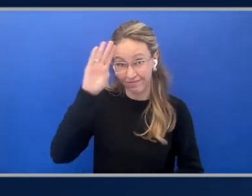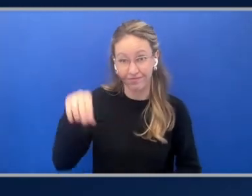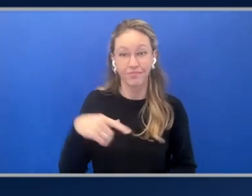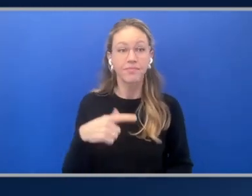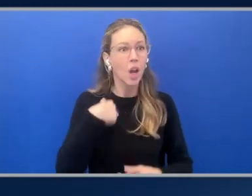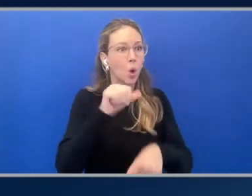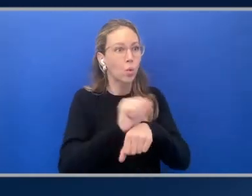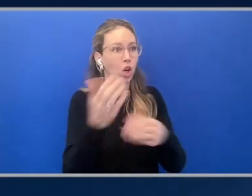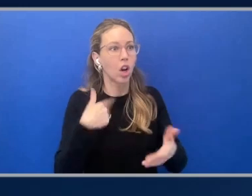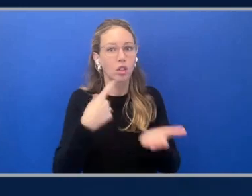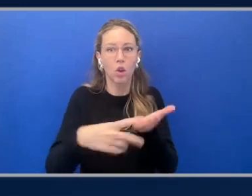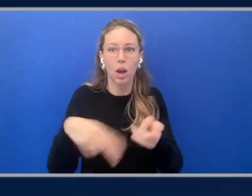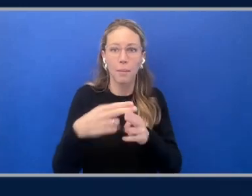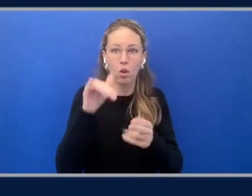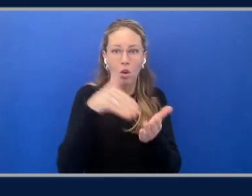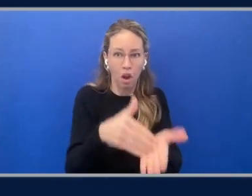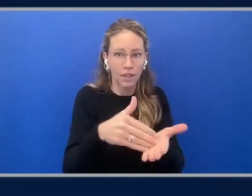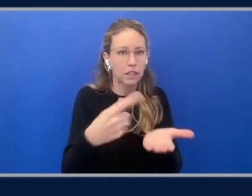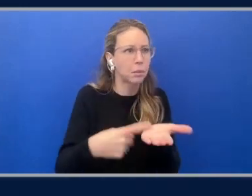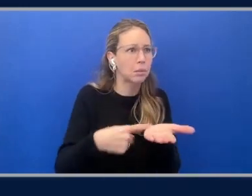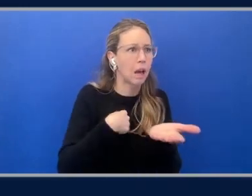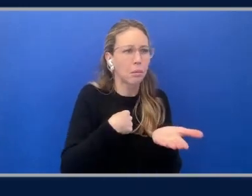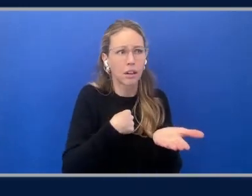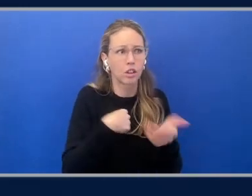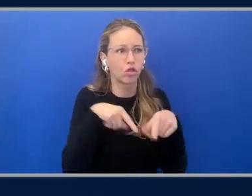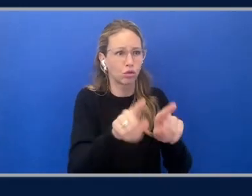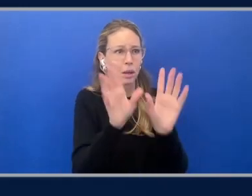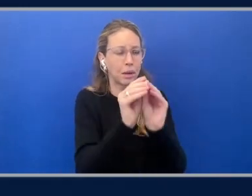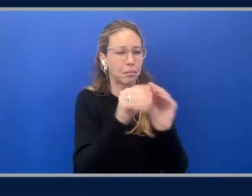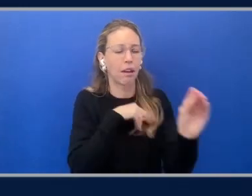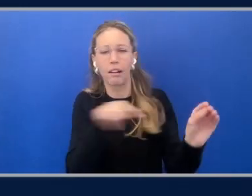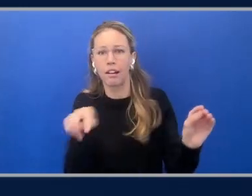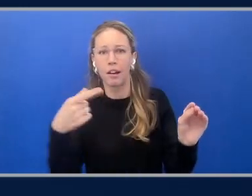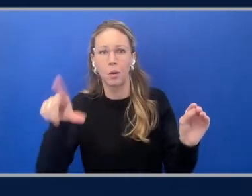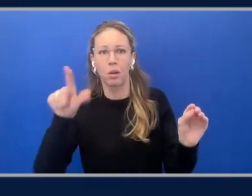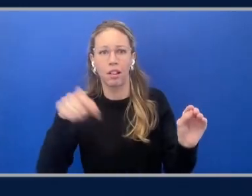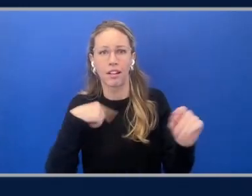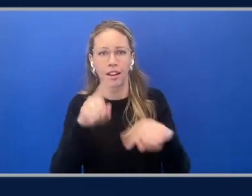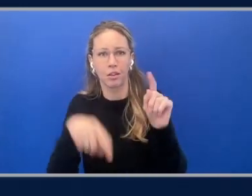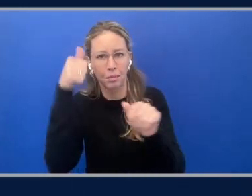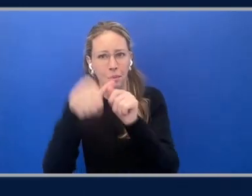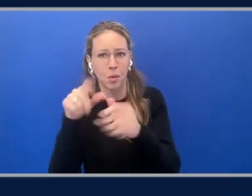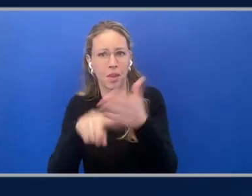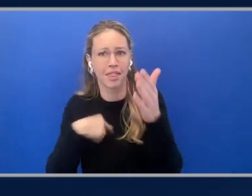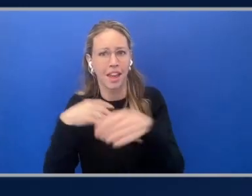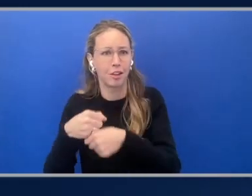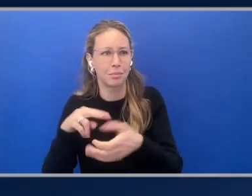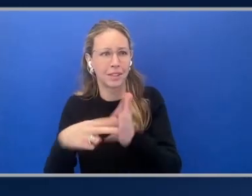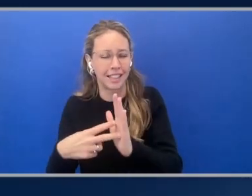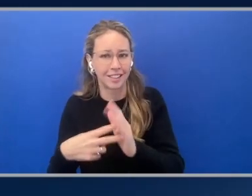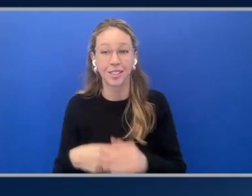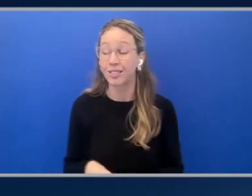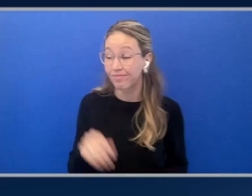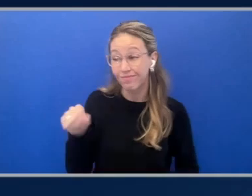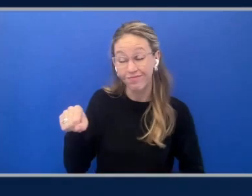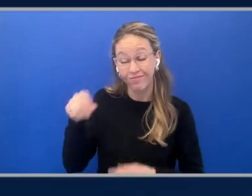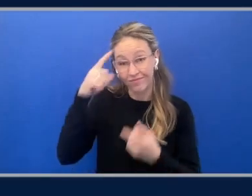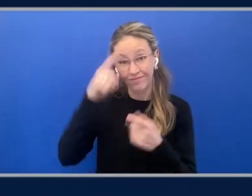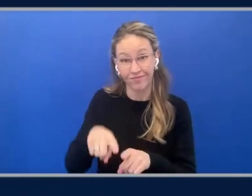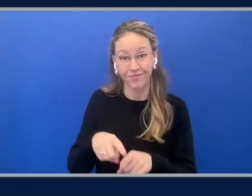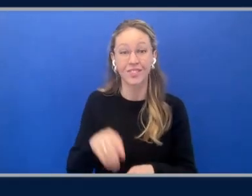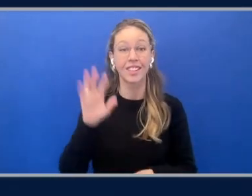the time, sometimes I'm Googling in the middle of a meeting because I'm like, I forgot what that one acronym is. Yeah. Believe it or not, Fiona's an